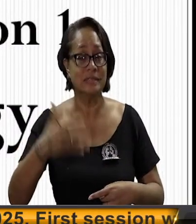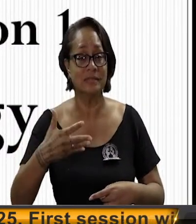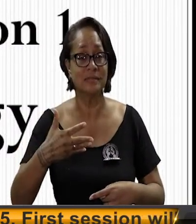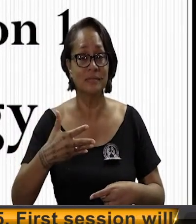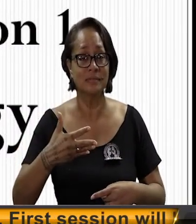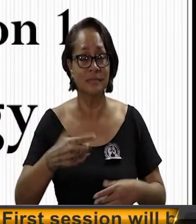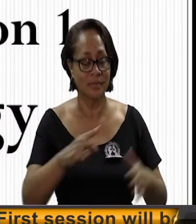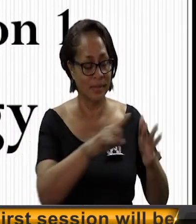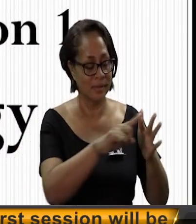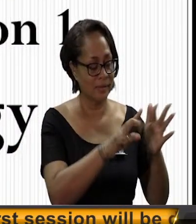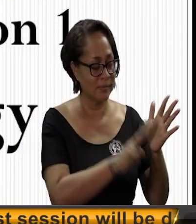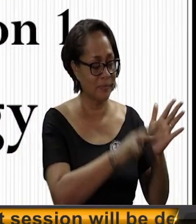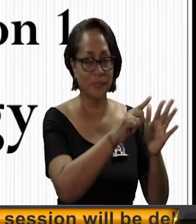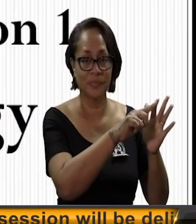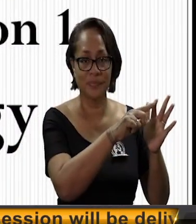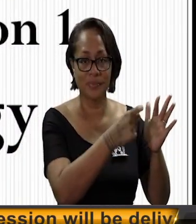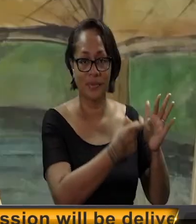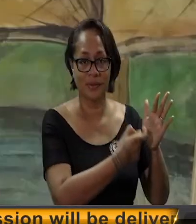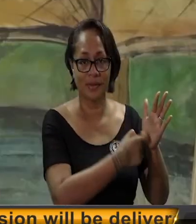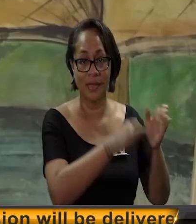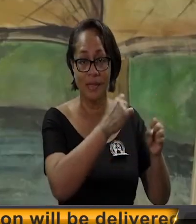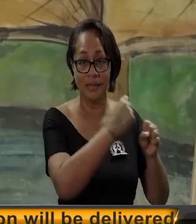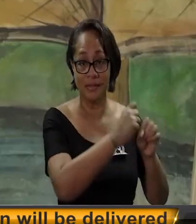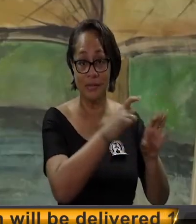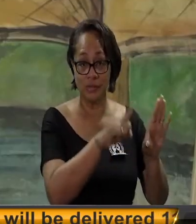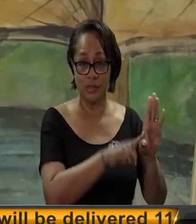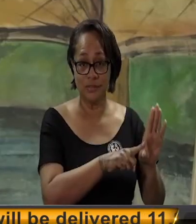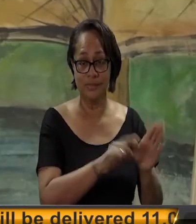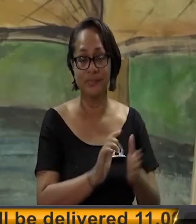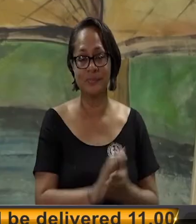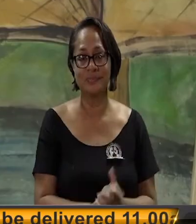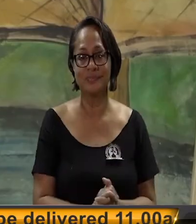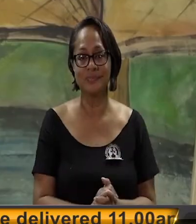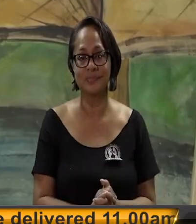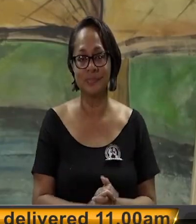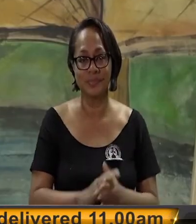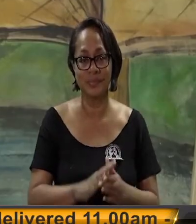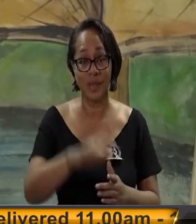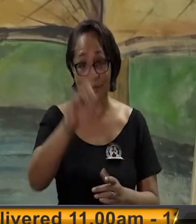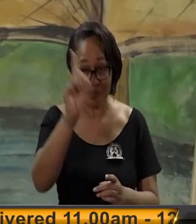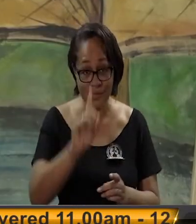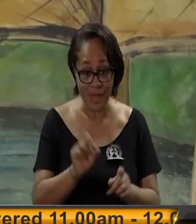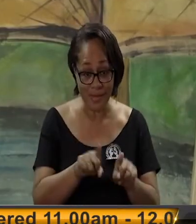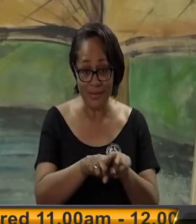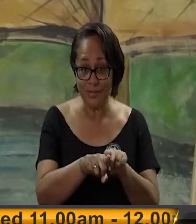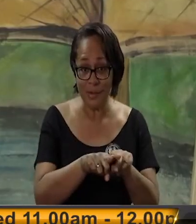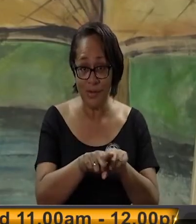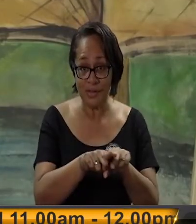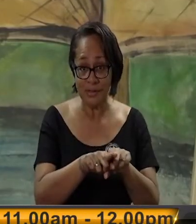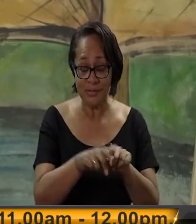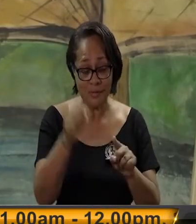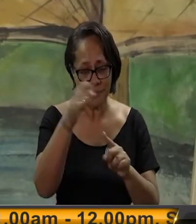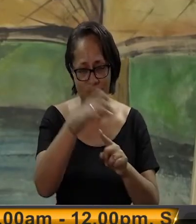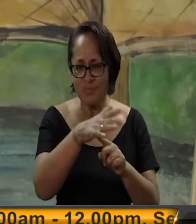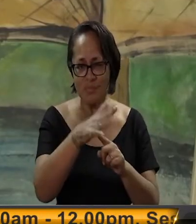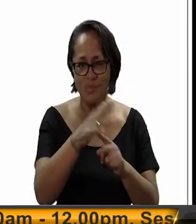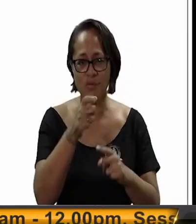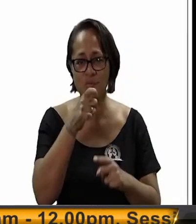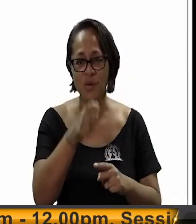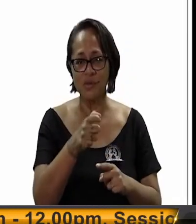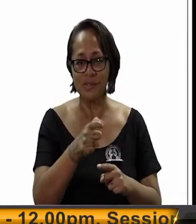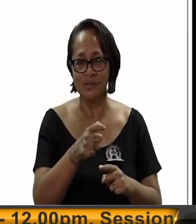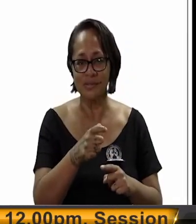to be talking about heat energy today. So what are we expected to be learning today? The key words